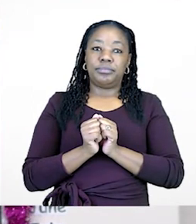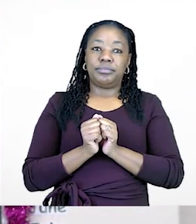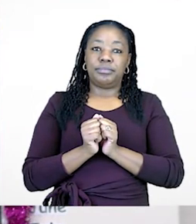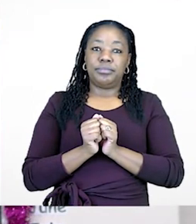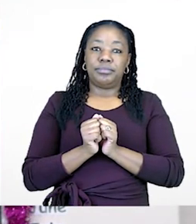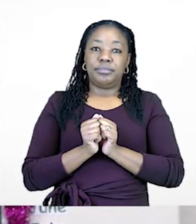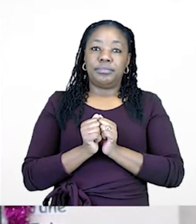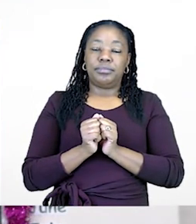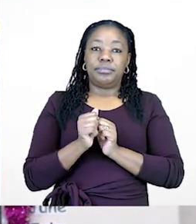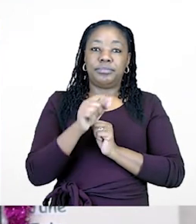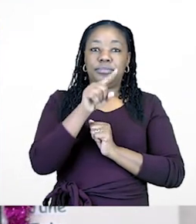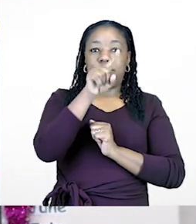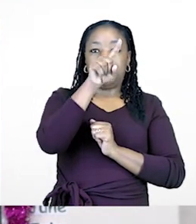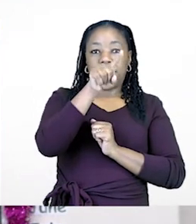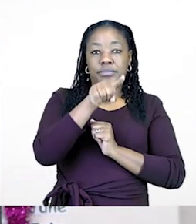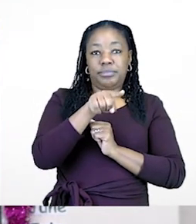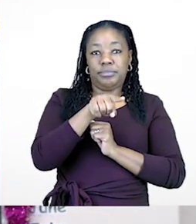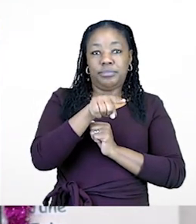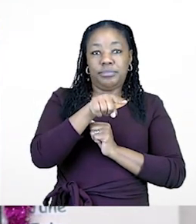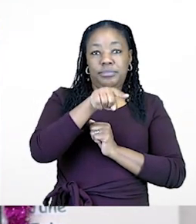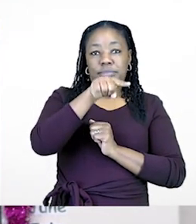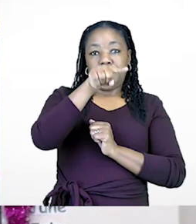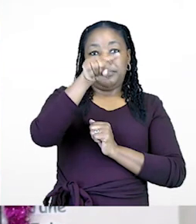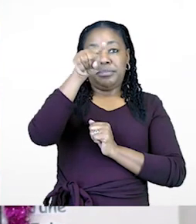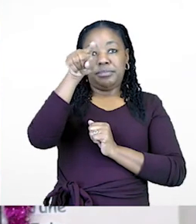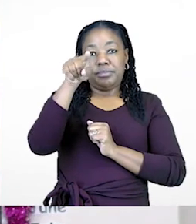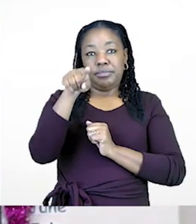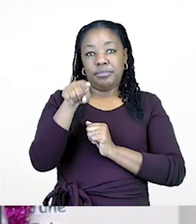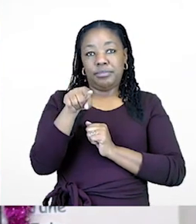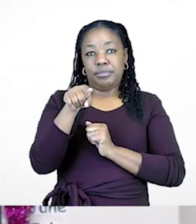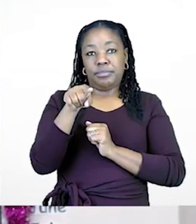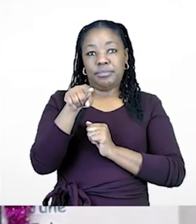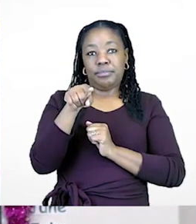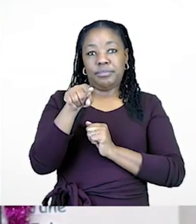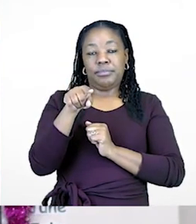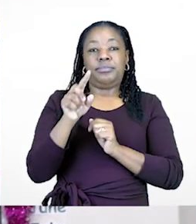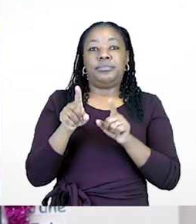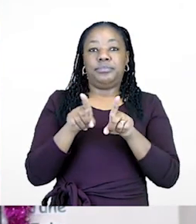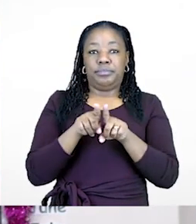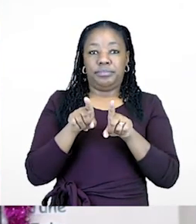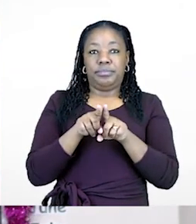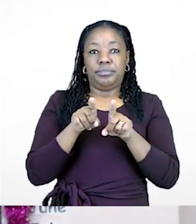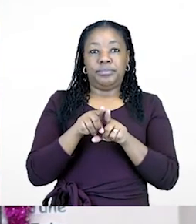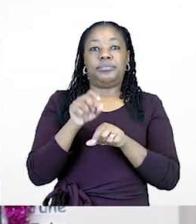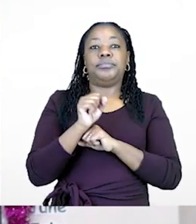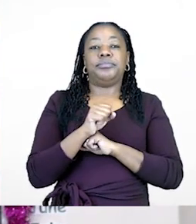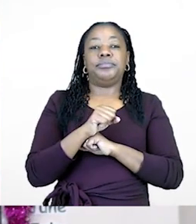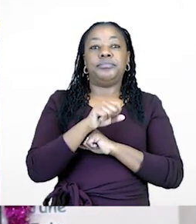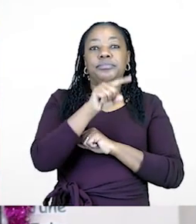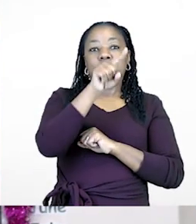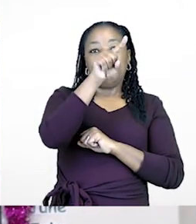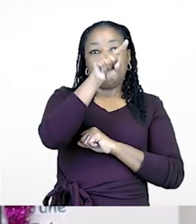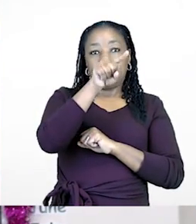try. Take your finger. Are you ready? We go down, up,